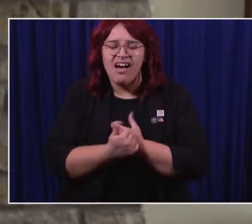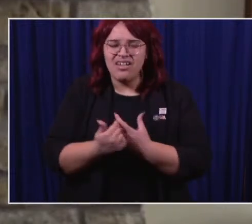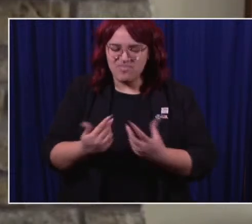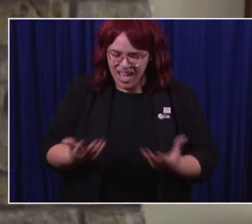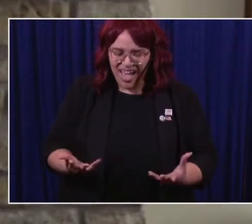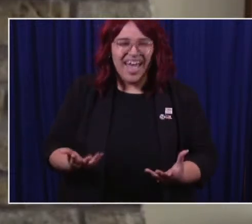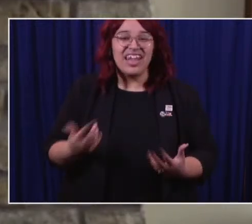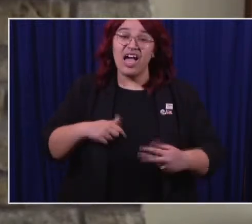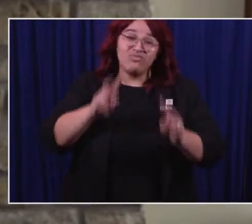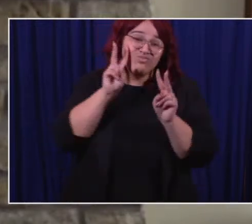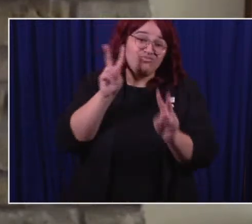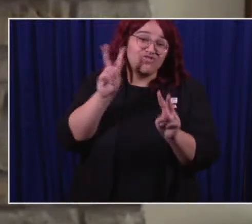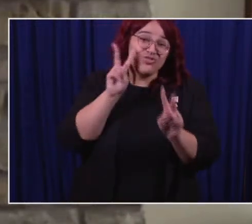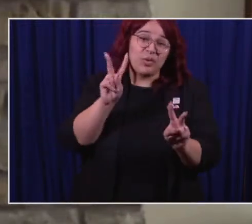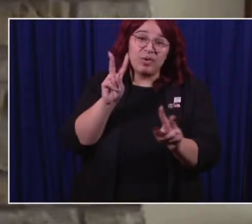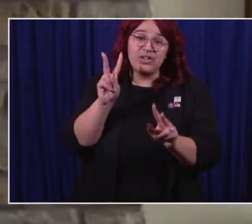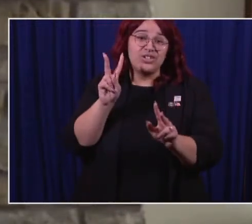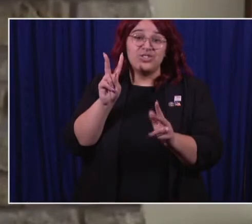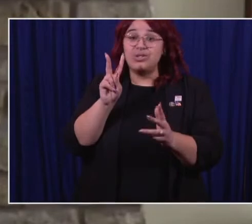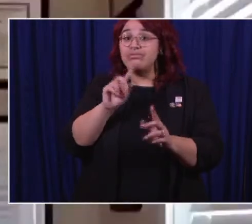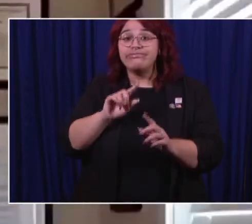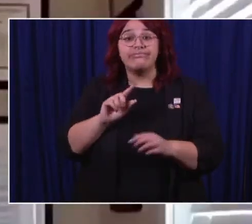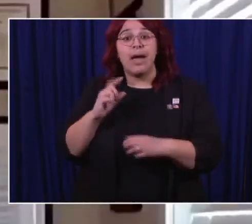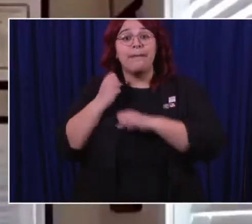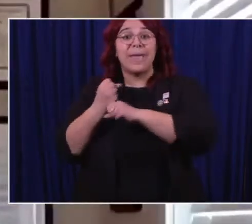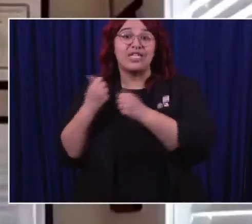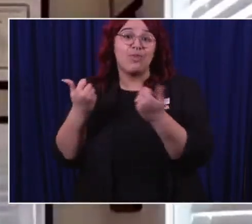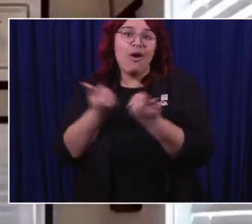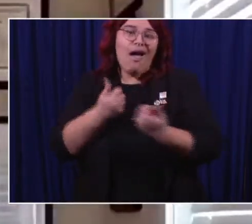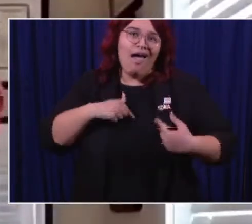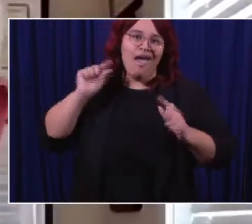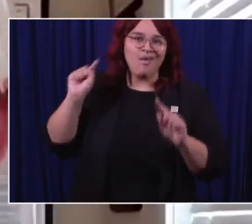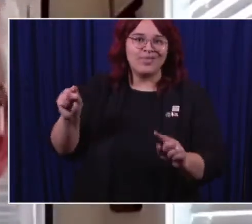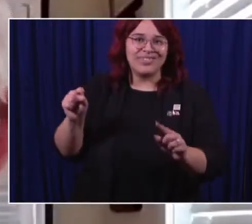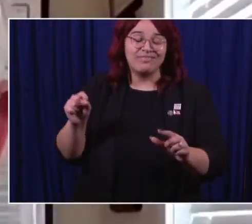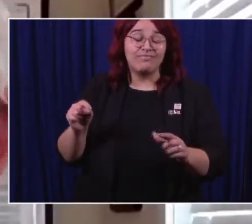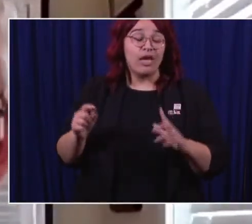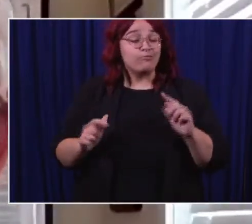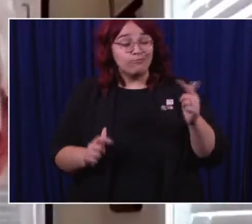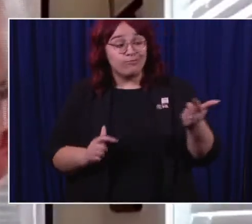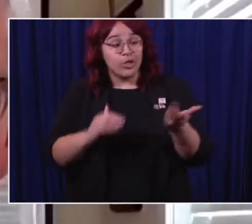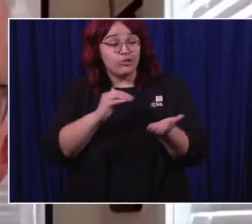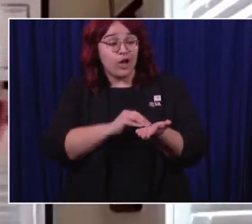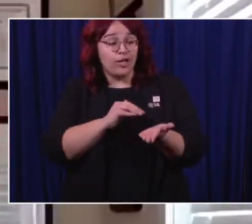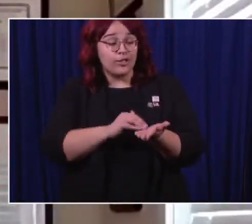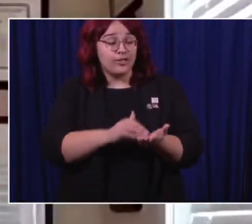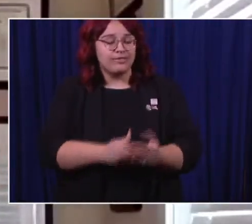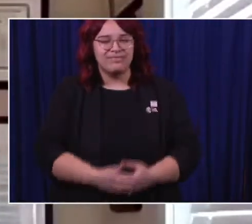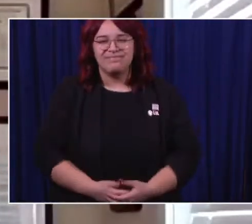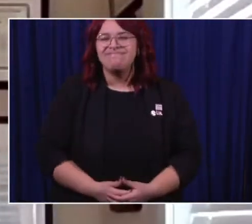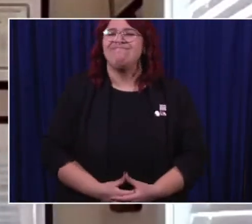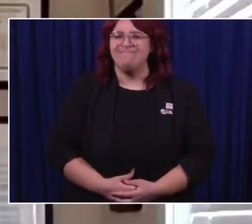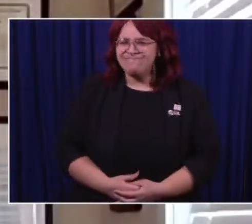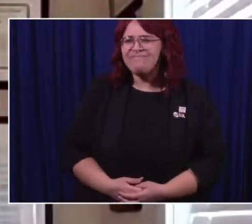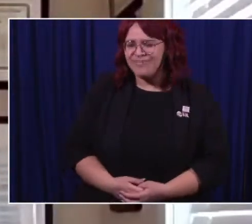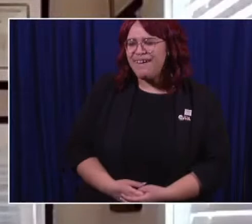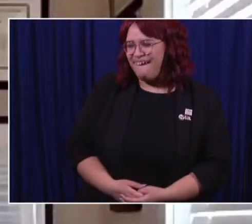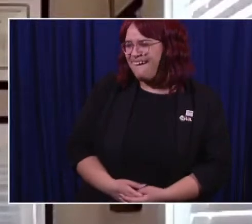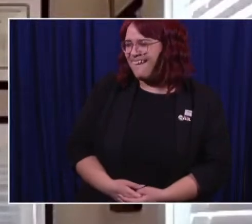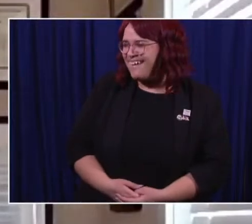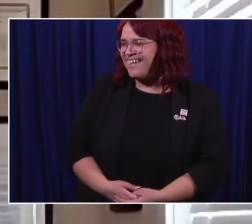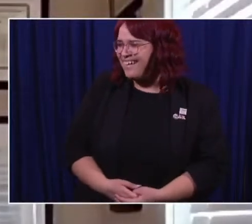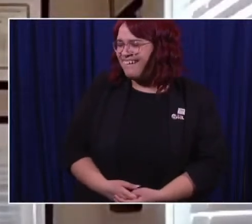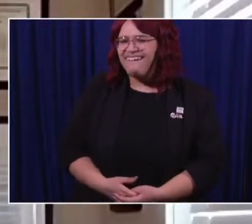enjoying the summer. Dr. Vanderhoff. Yes, thank you, Governor. Well, I think the governor really did summarize